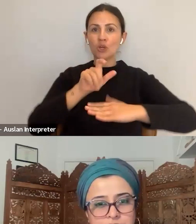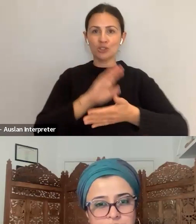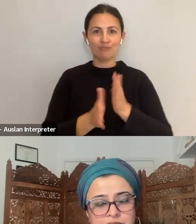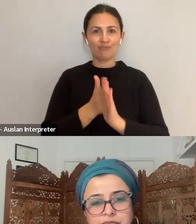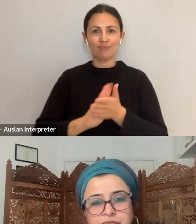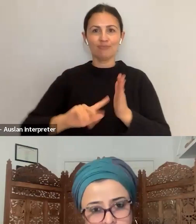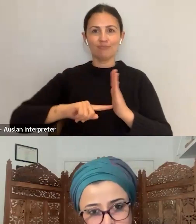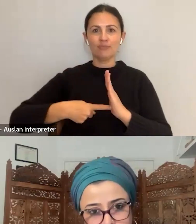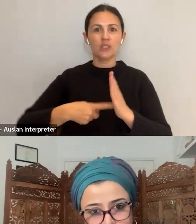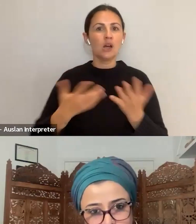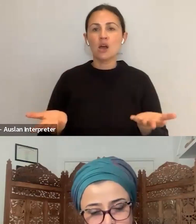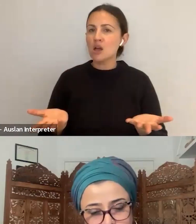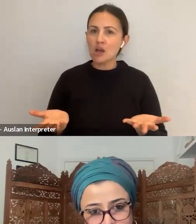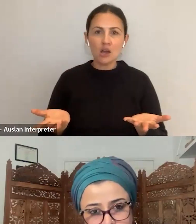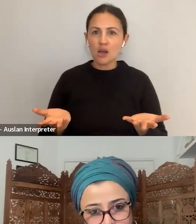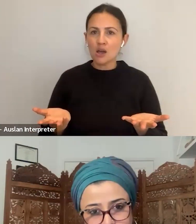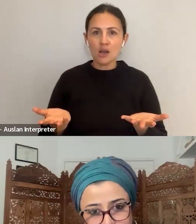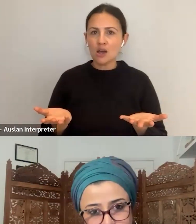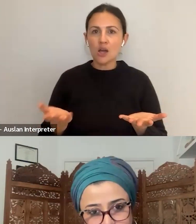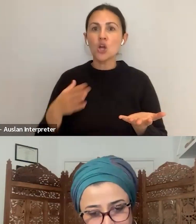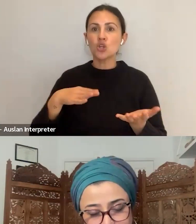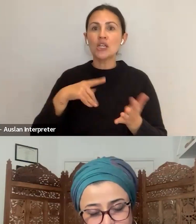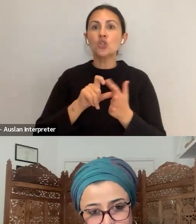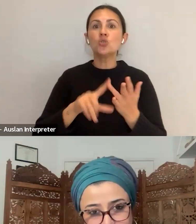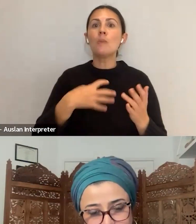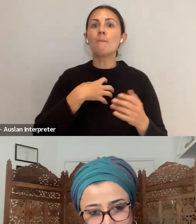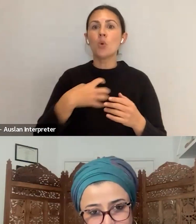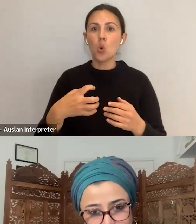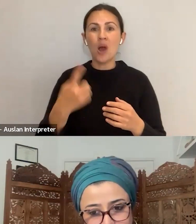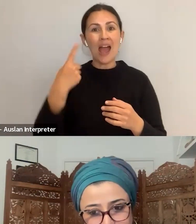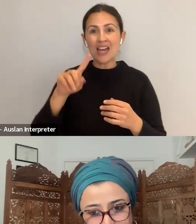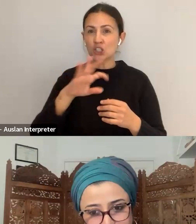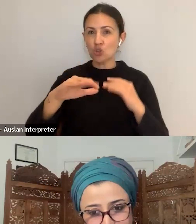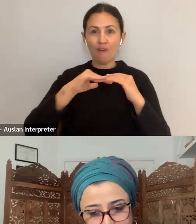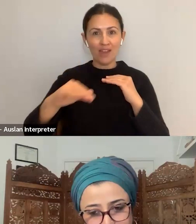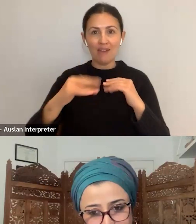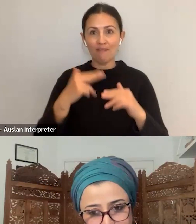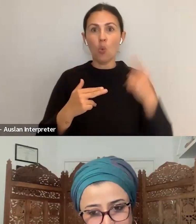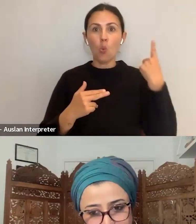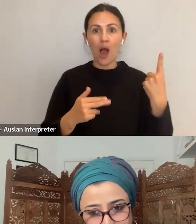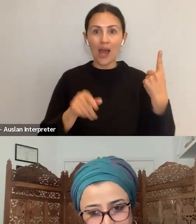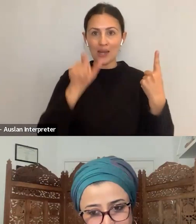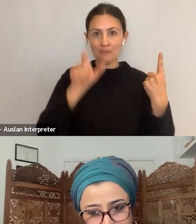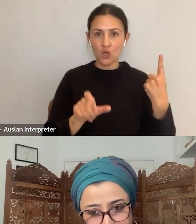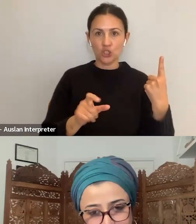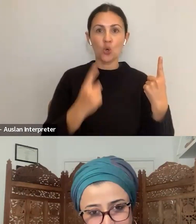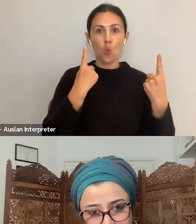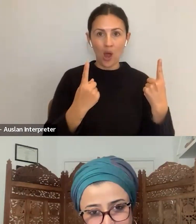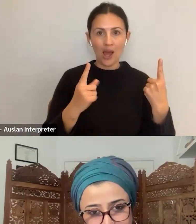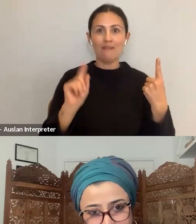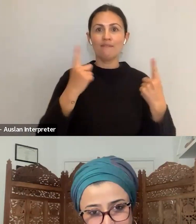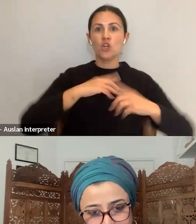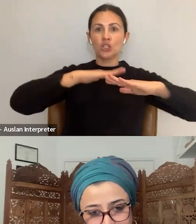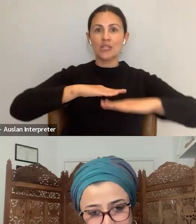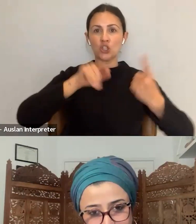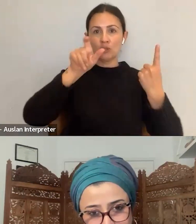is passing on an incredible cultural load onto that individual. So that's one of the ways in which a